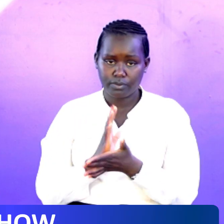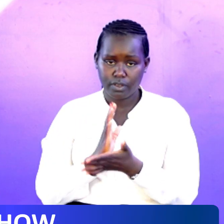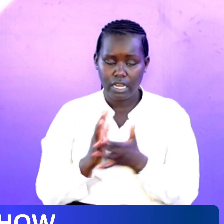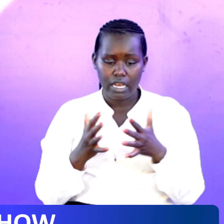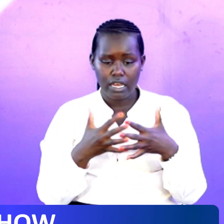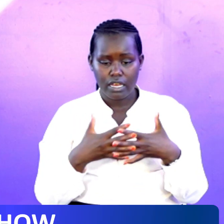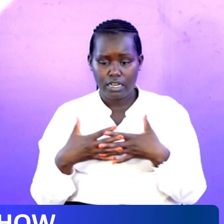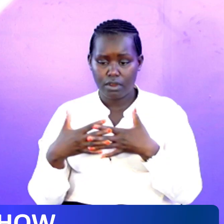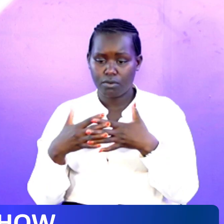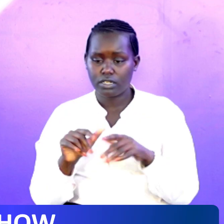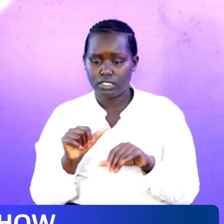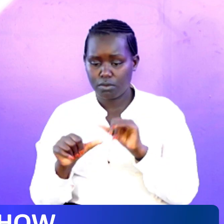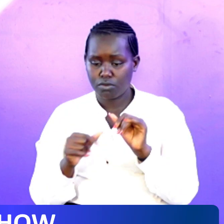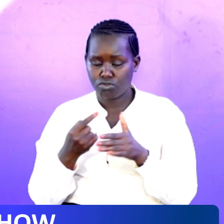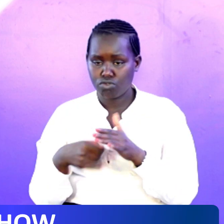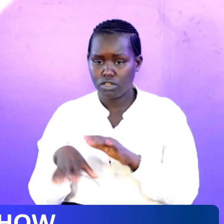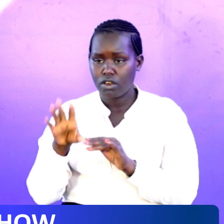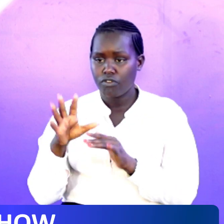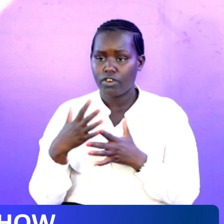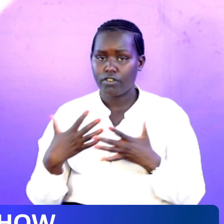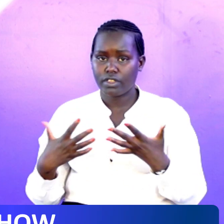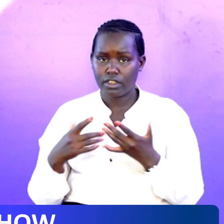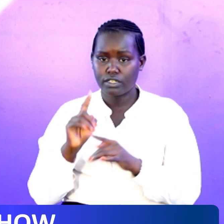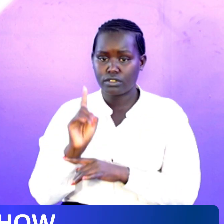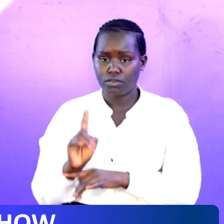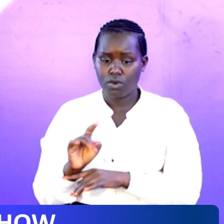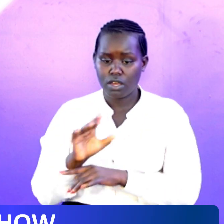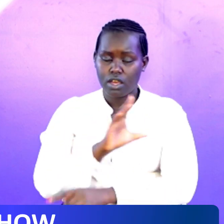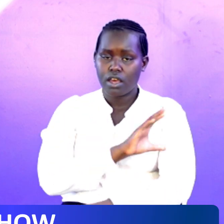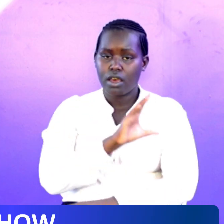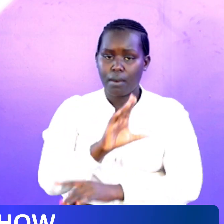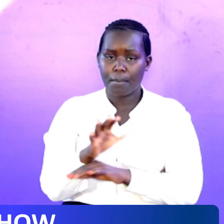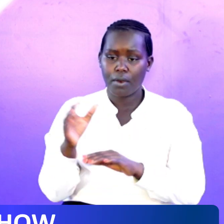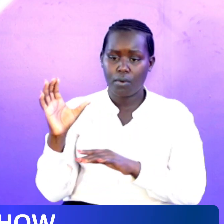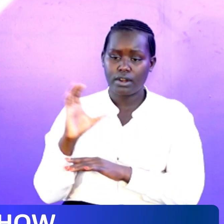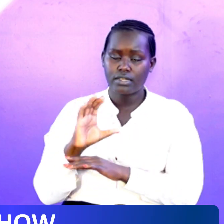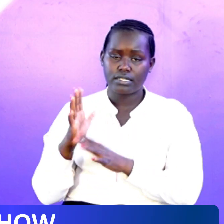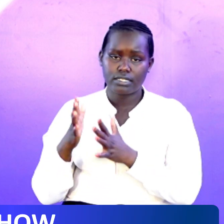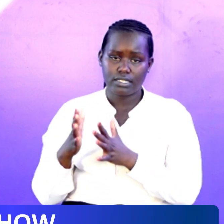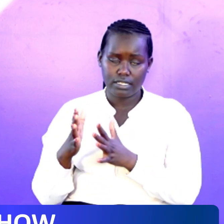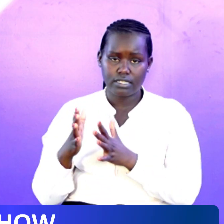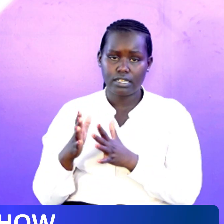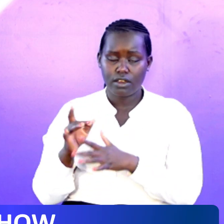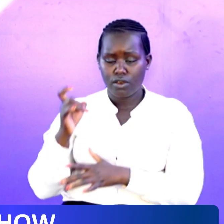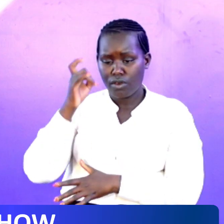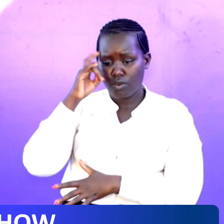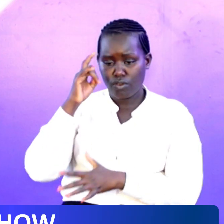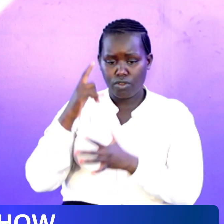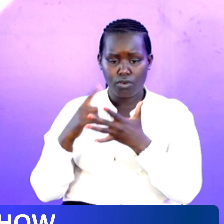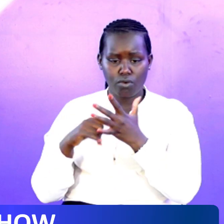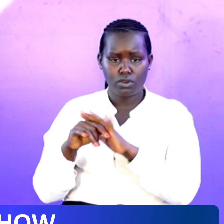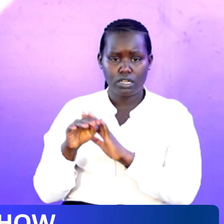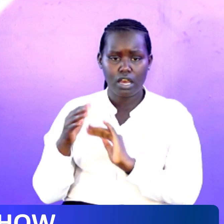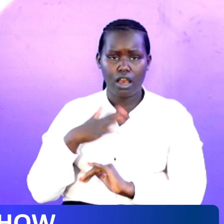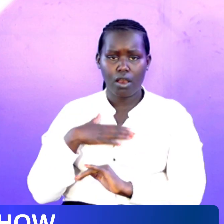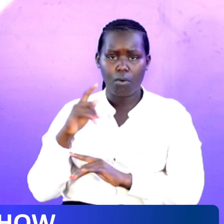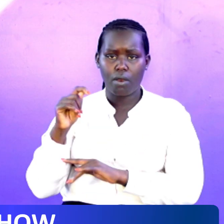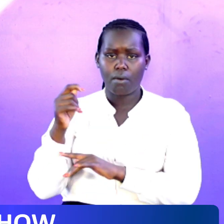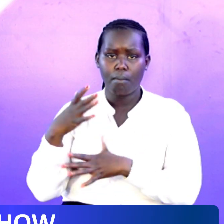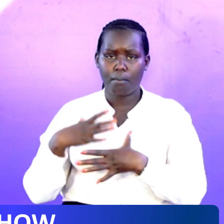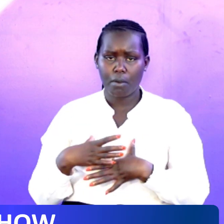democracy is about 5 things. 1, empowered citizens. Yeah. Do you think that our citizens are